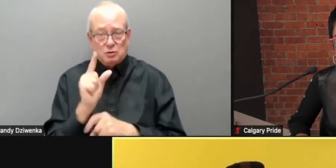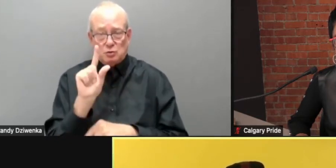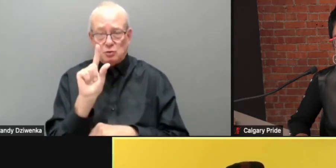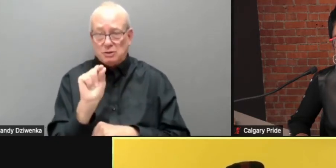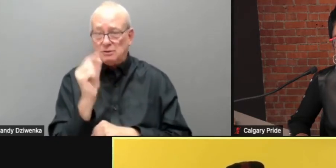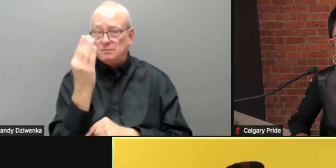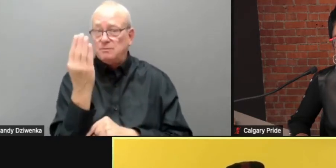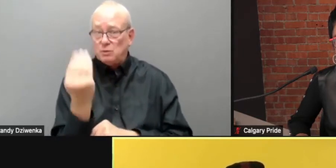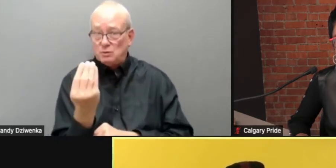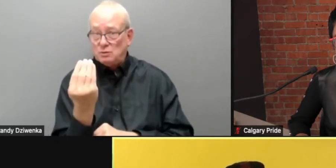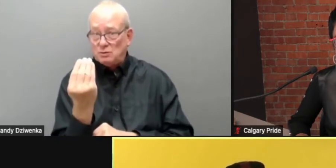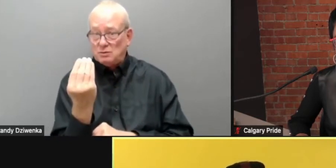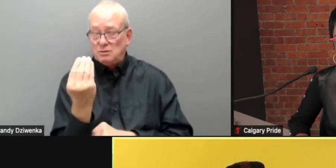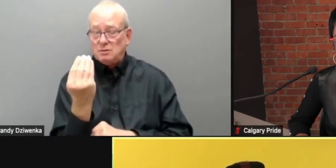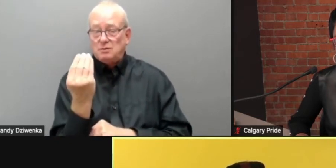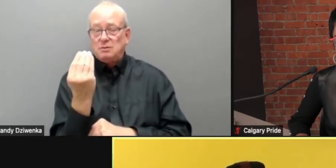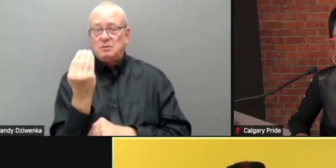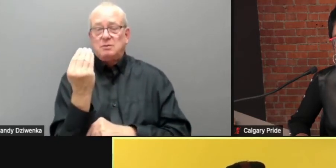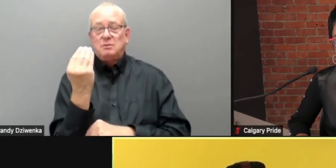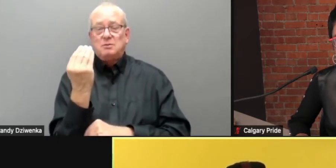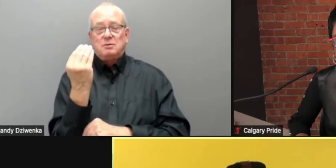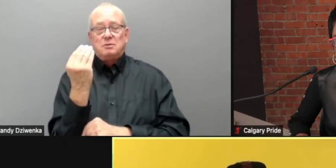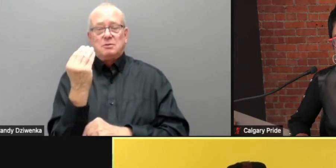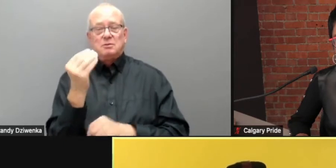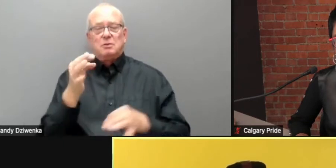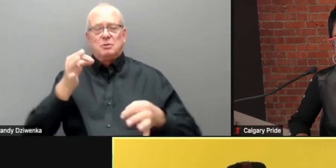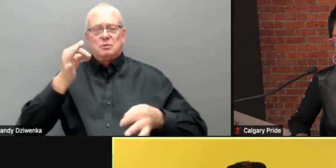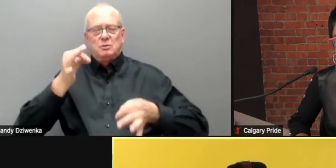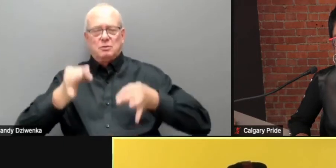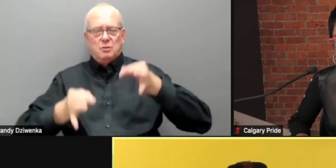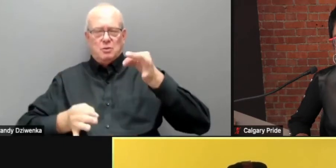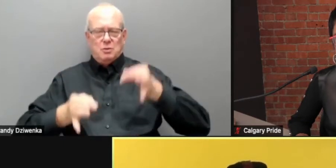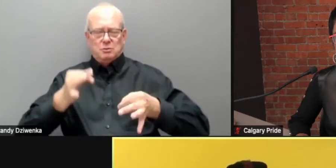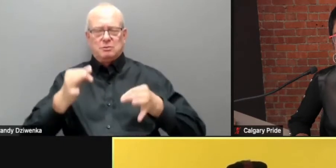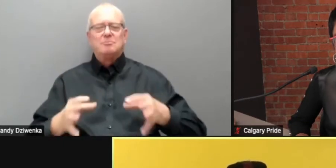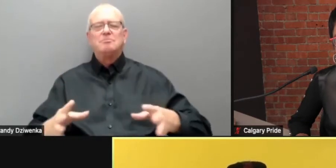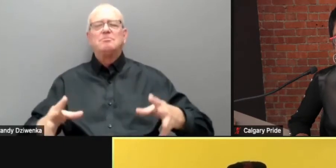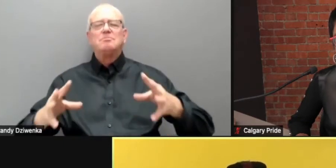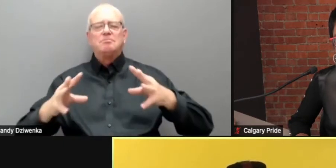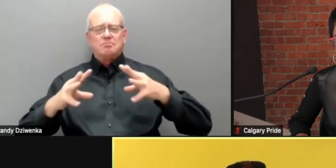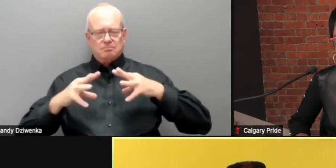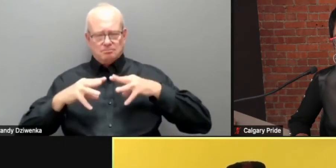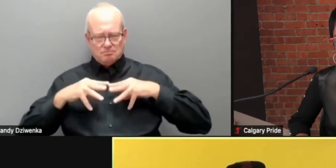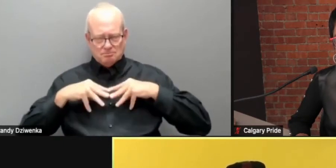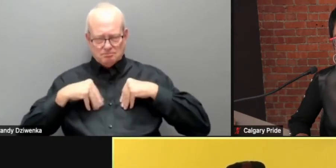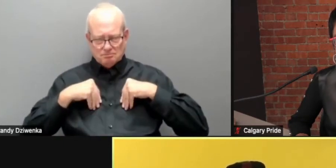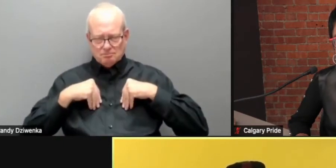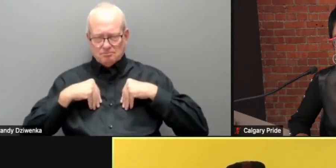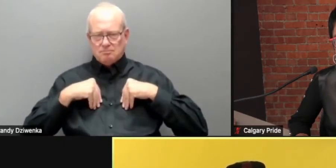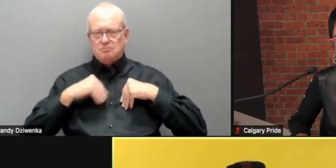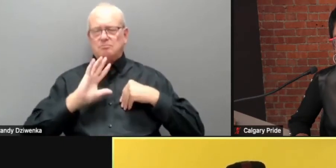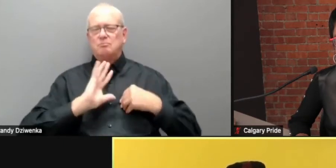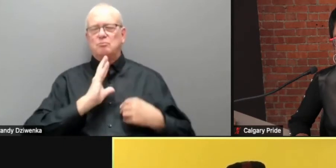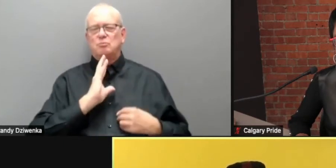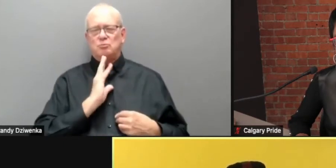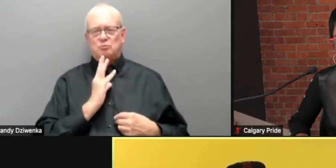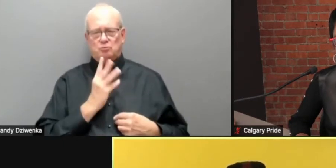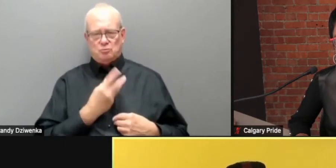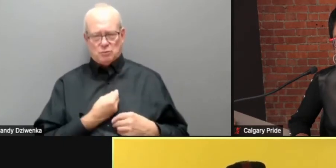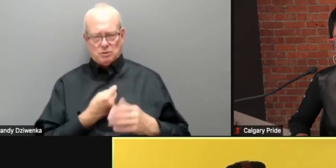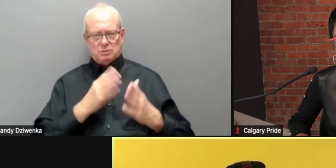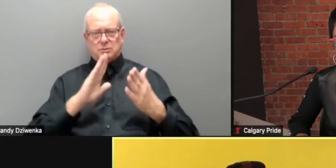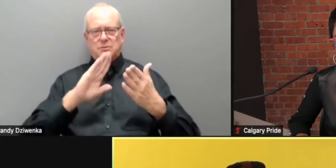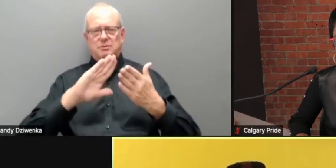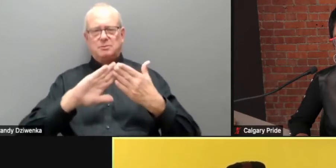trans community by virtue of a judgment called the Nalsa judgment. And today we are very fortunate that this community has